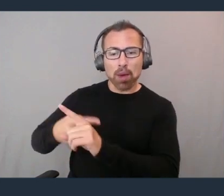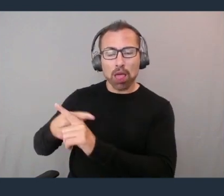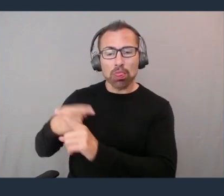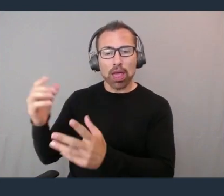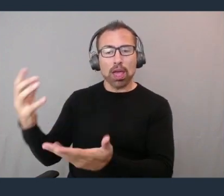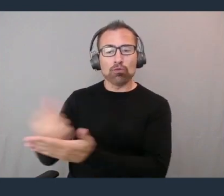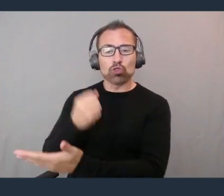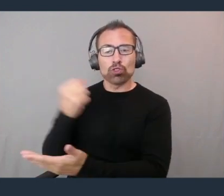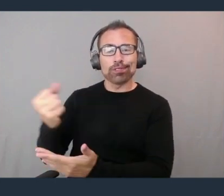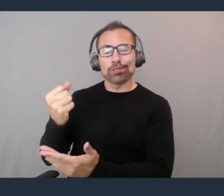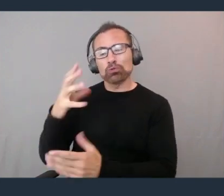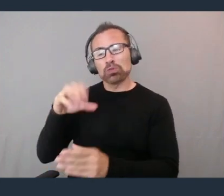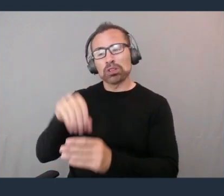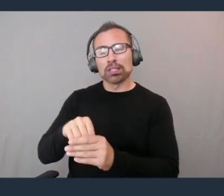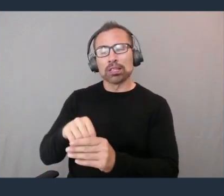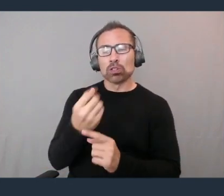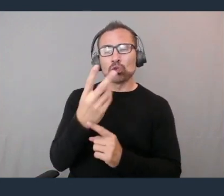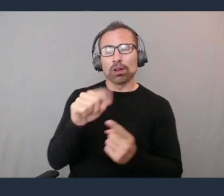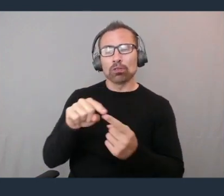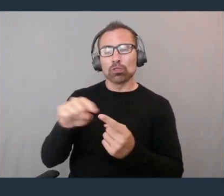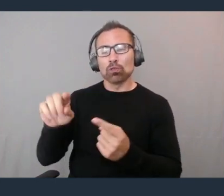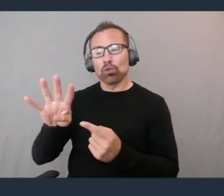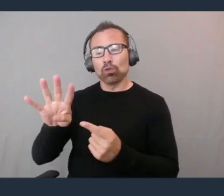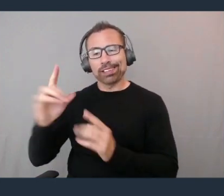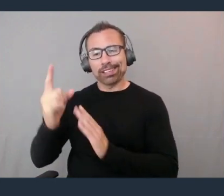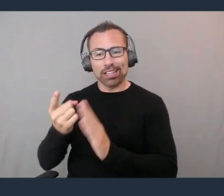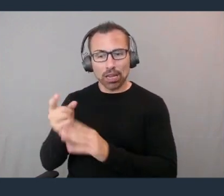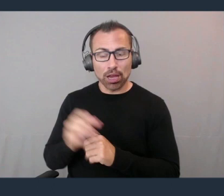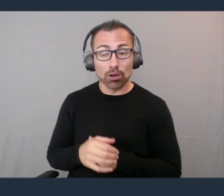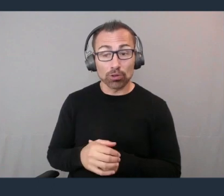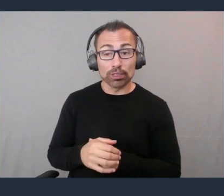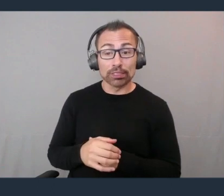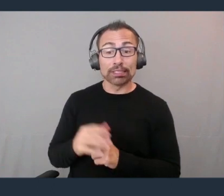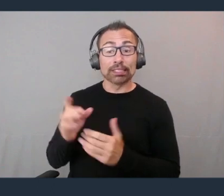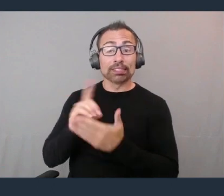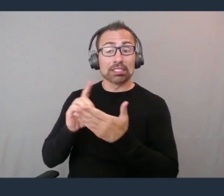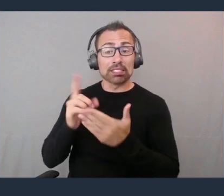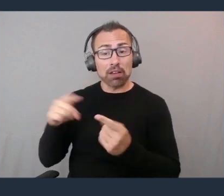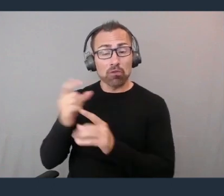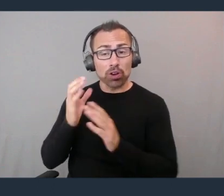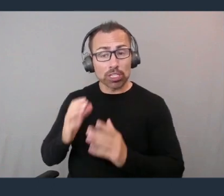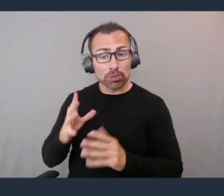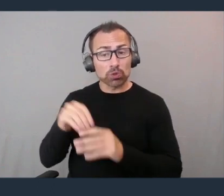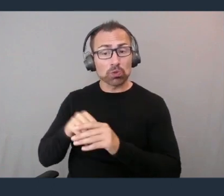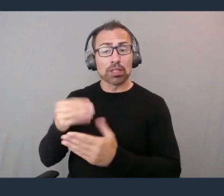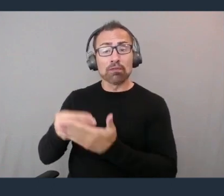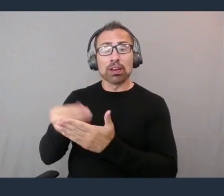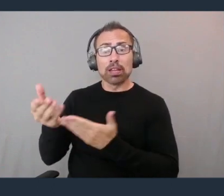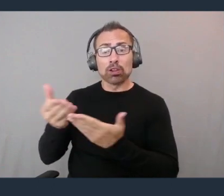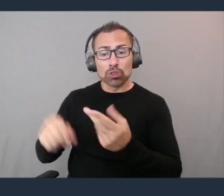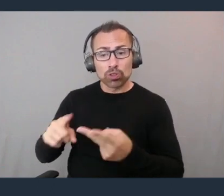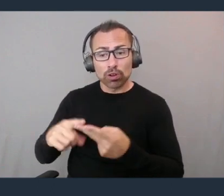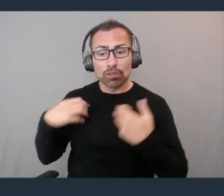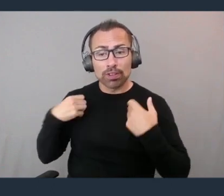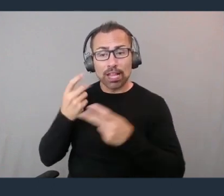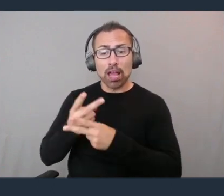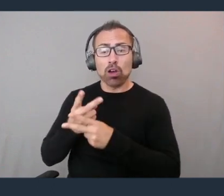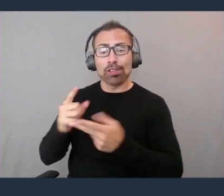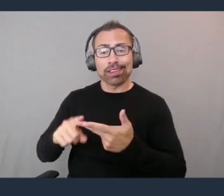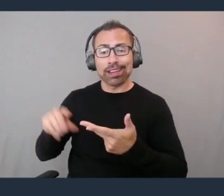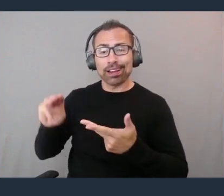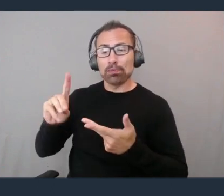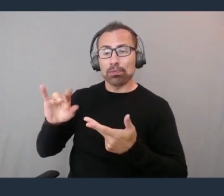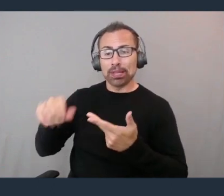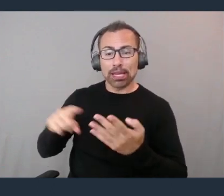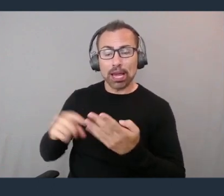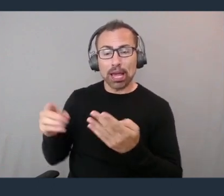It is designed for customers, particularly those in financial services, healthcare, media, even public sector who need to store data